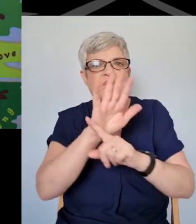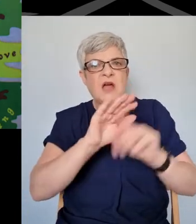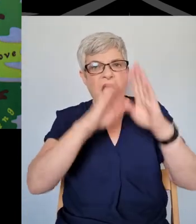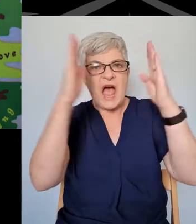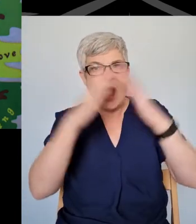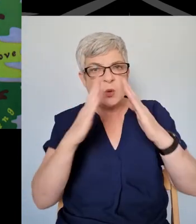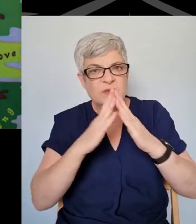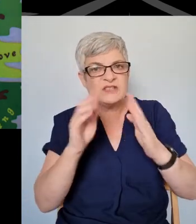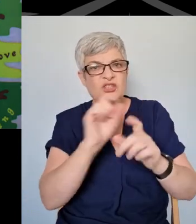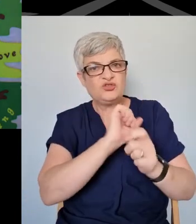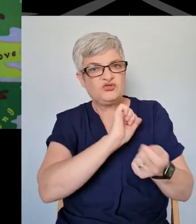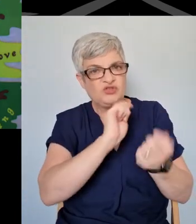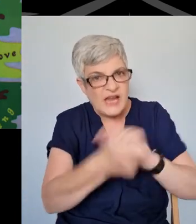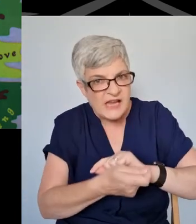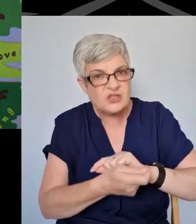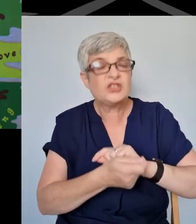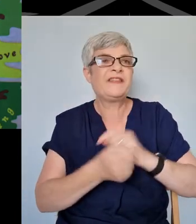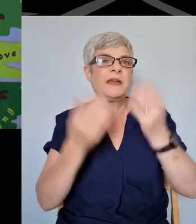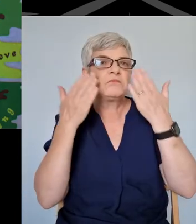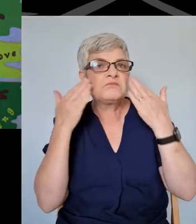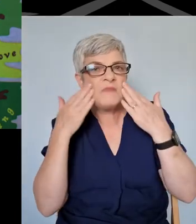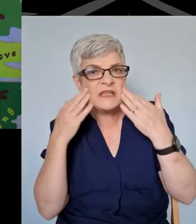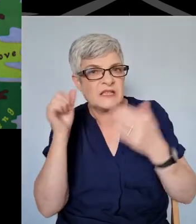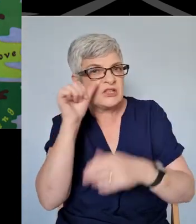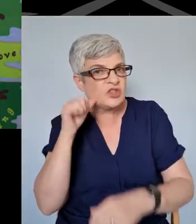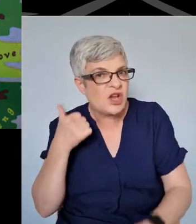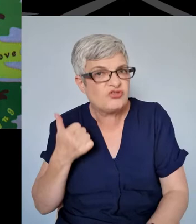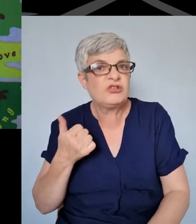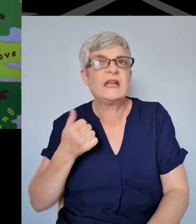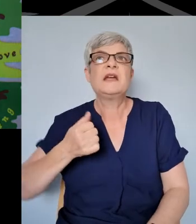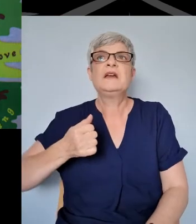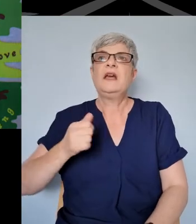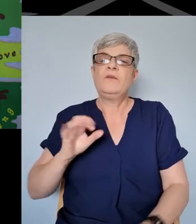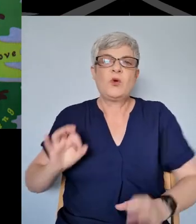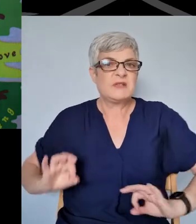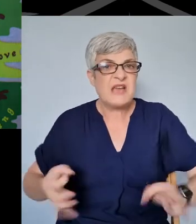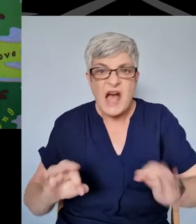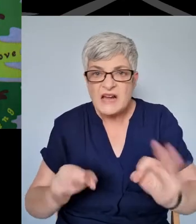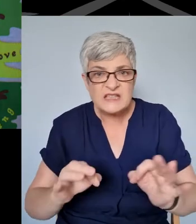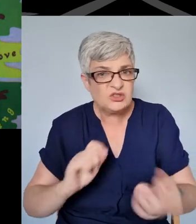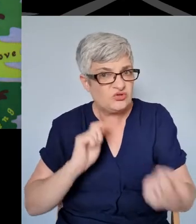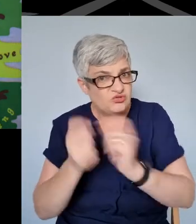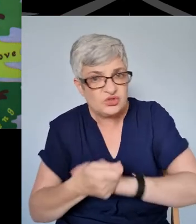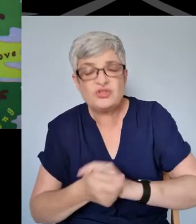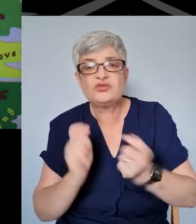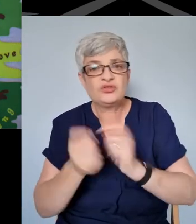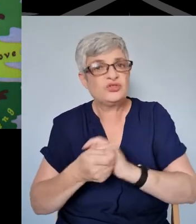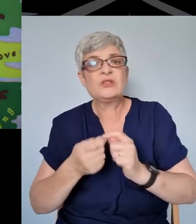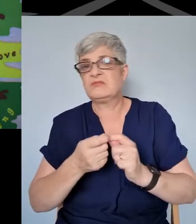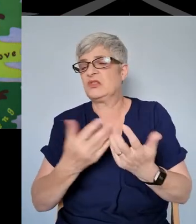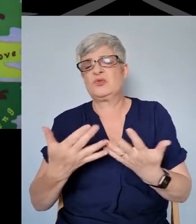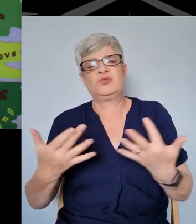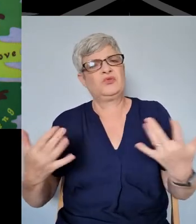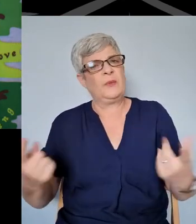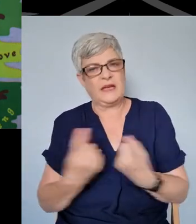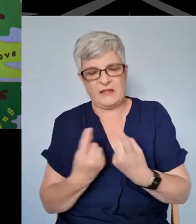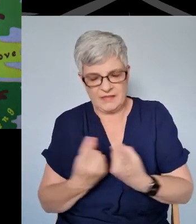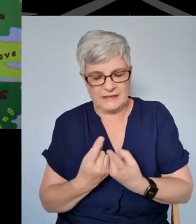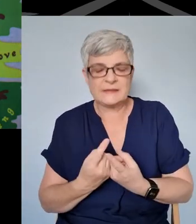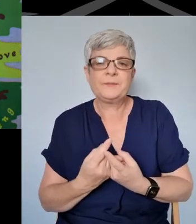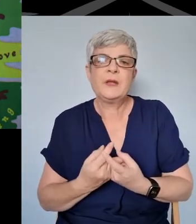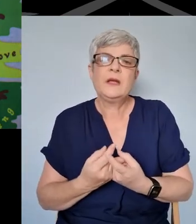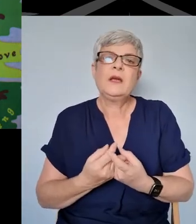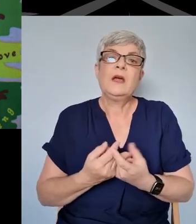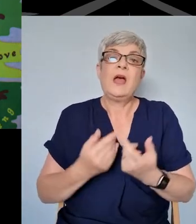Then there's all the cosmetics, cosmetic surgery, doing up gardens and so on and so on. And usually